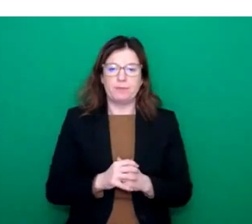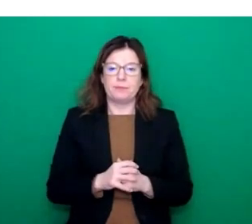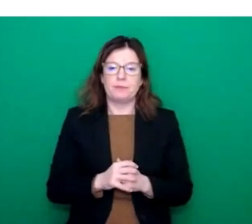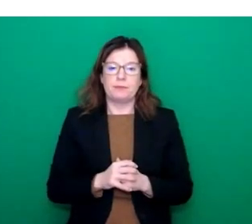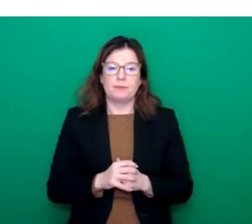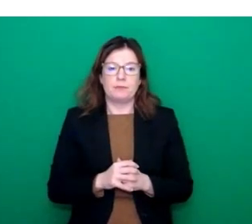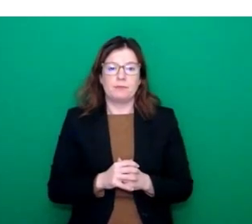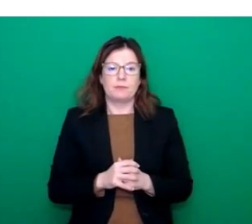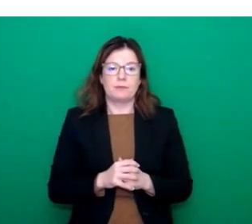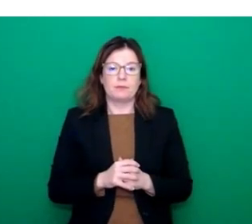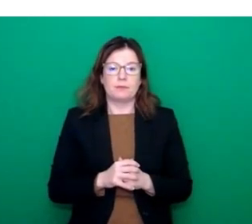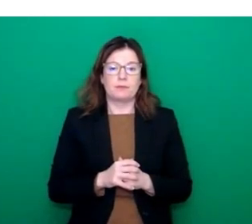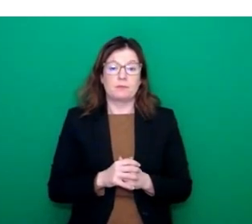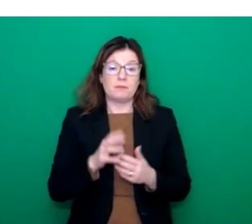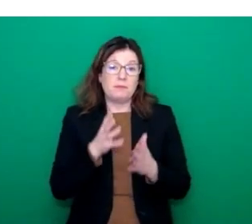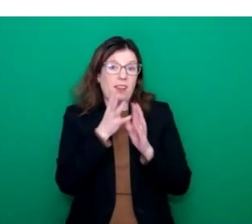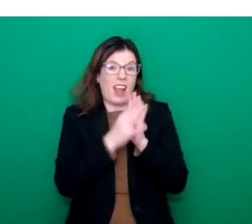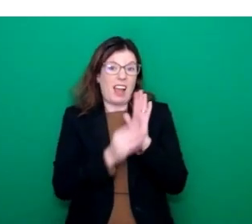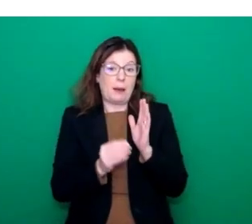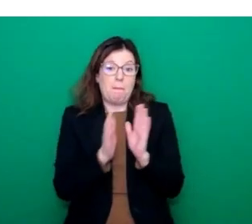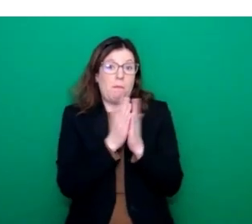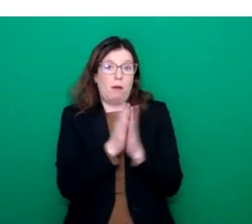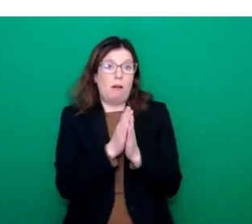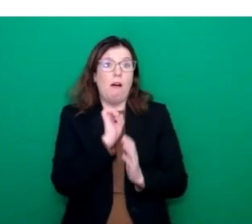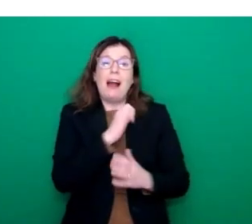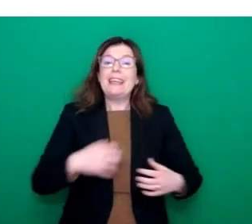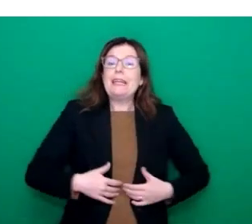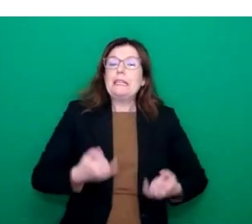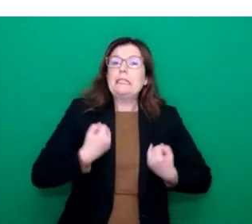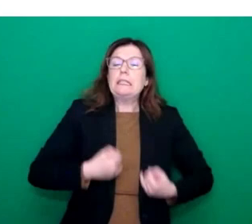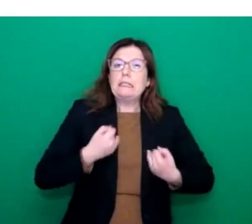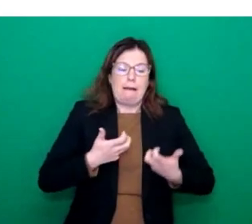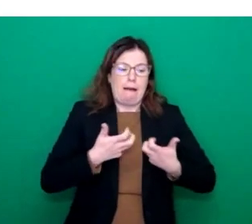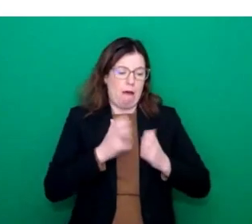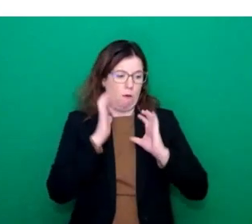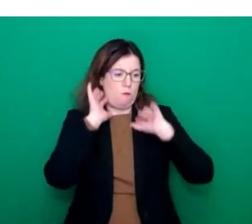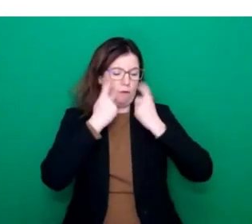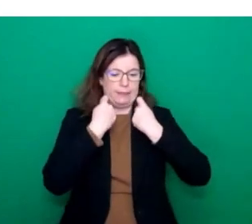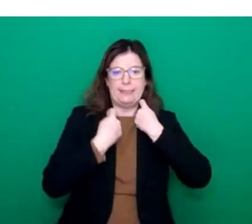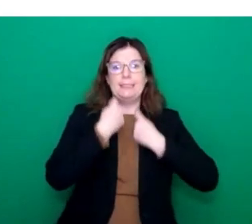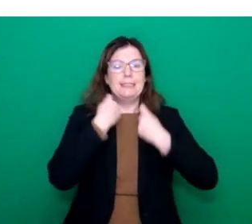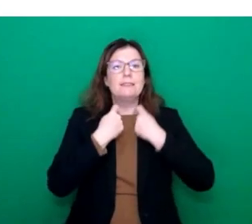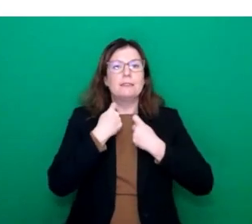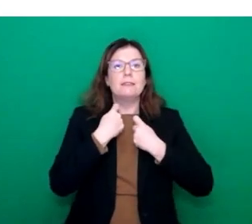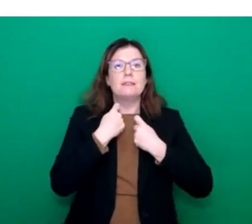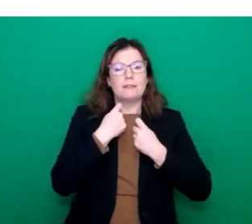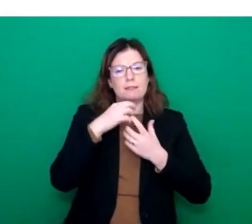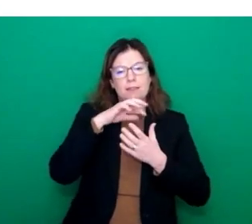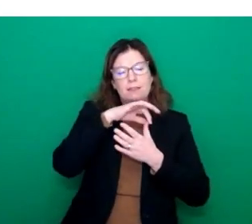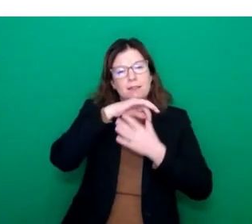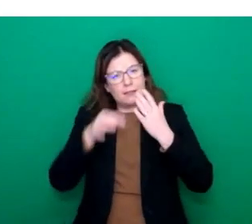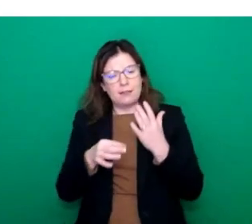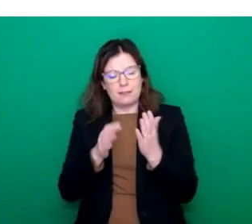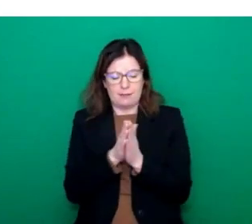For example, get on top of your worry with kidney disease, difficulties. So that identifies a way of managing